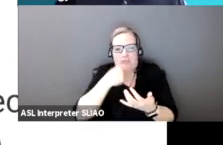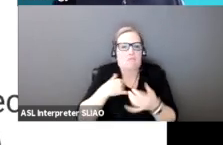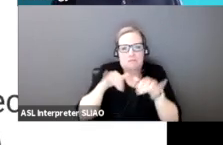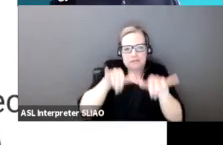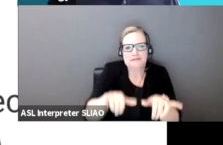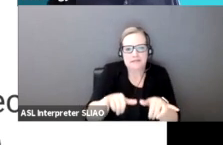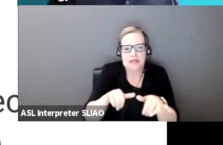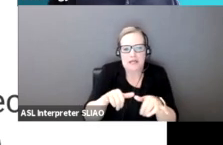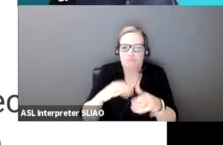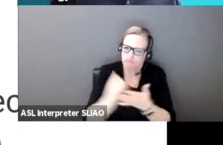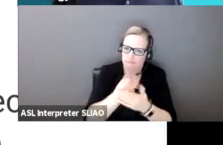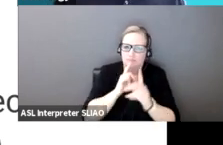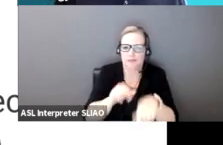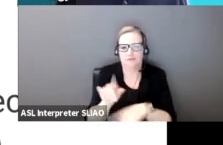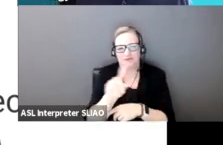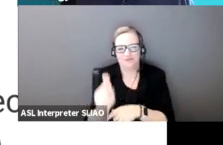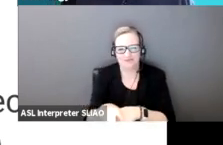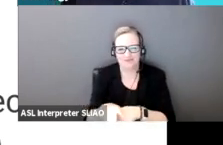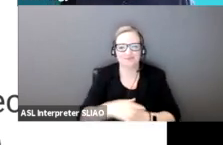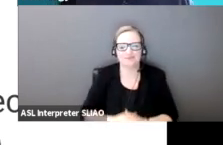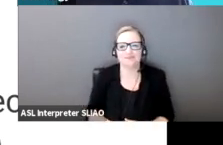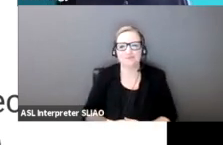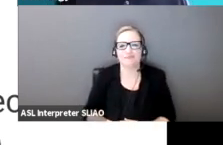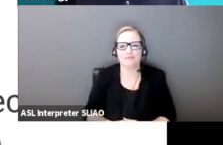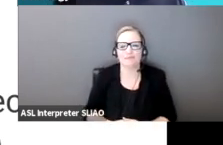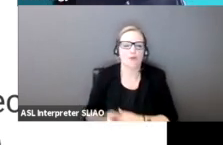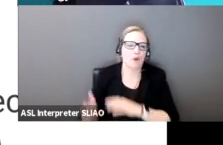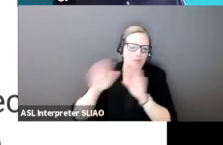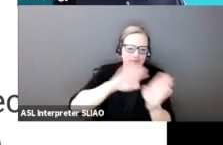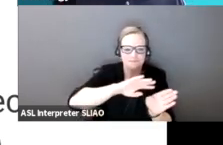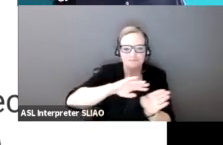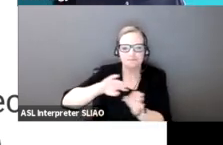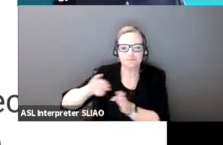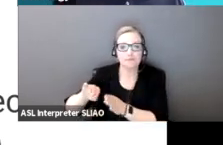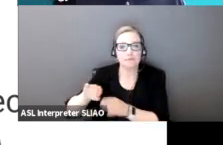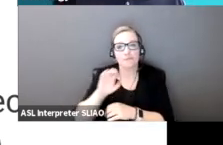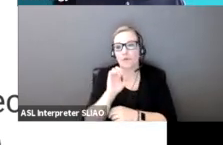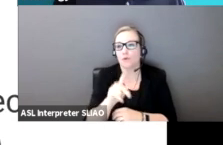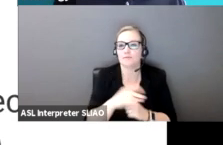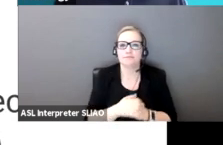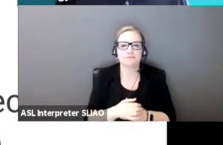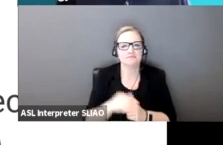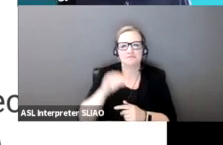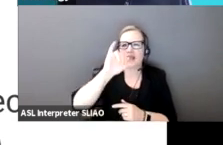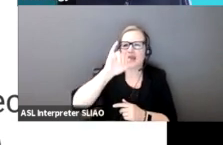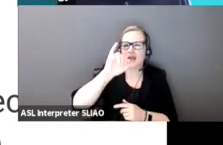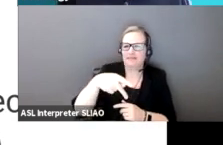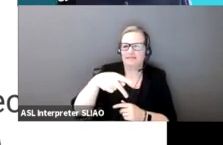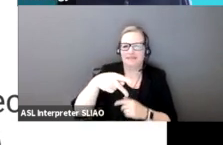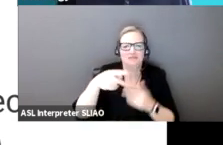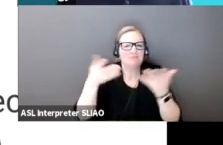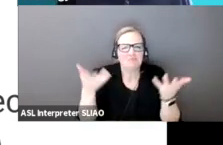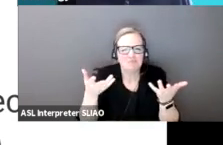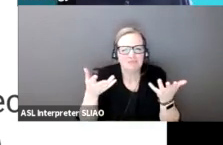So let's dig right into it. What is IP? Well, the World IP Organization, or